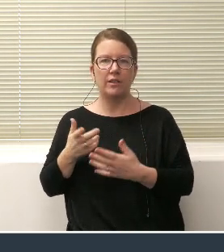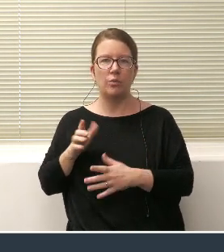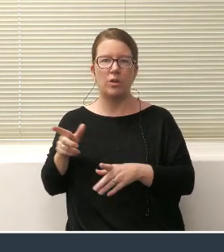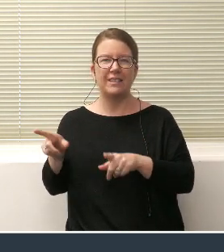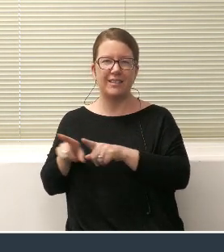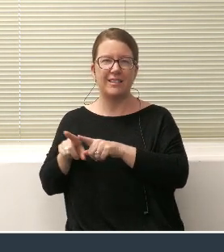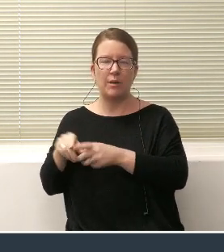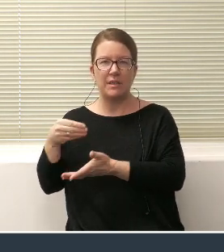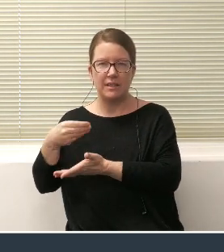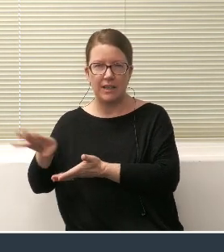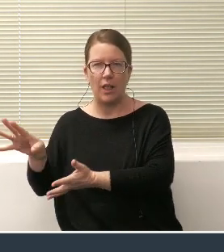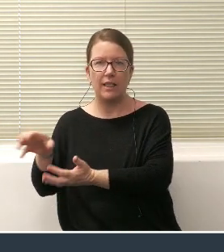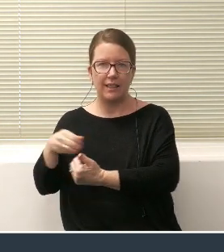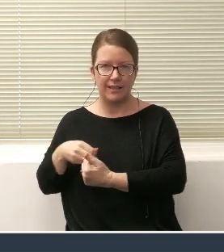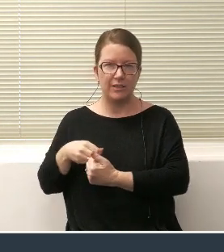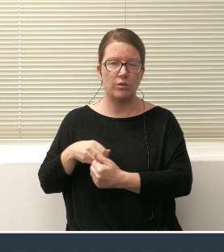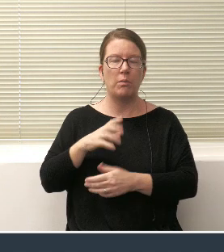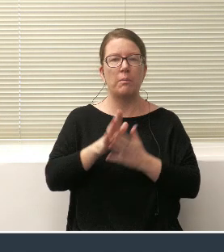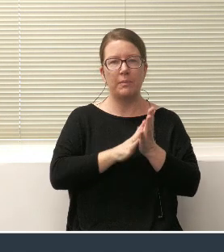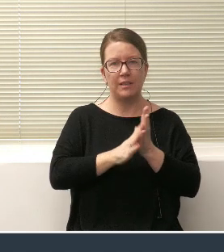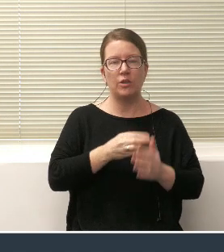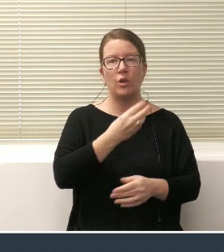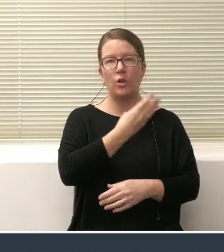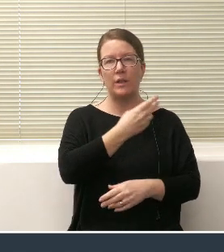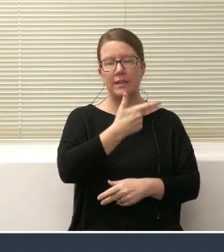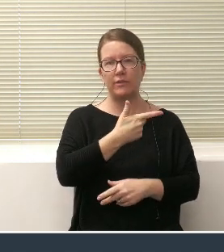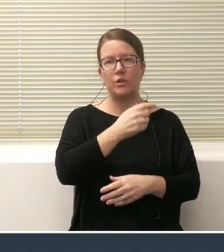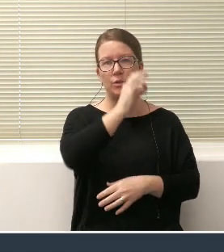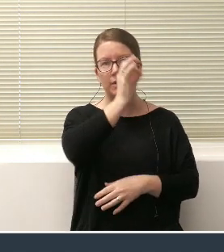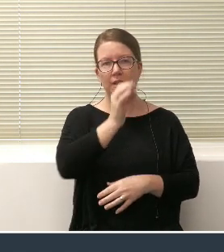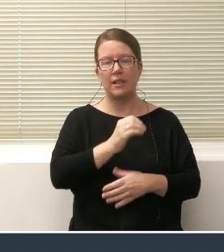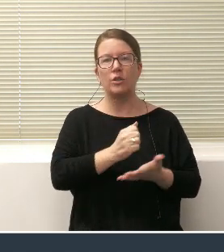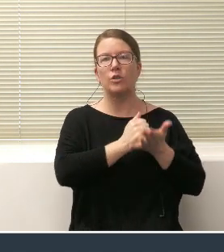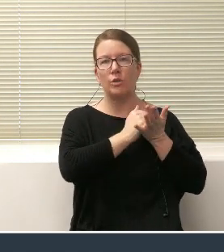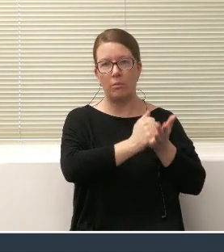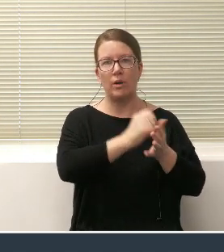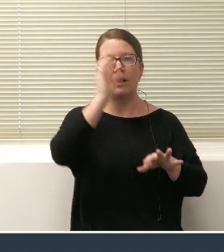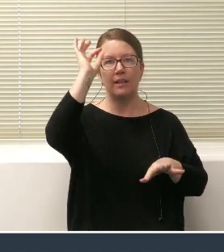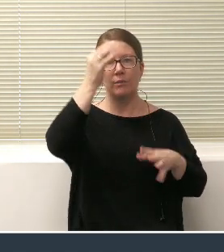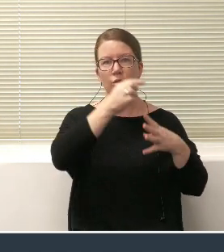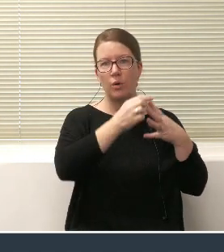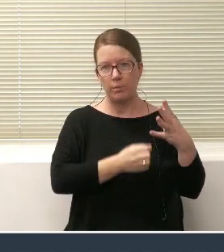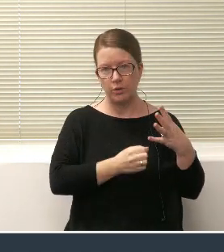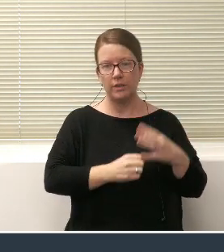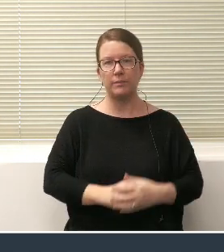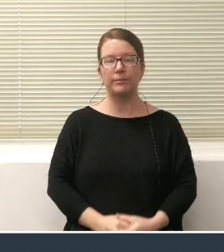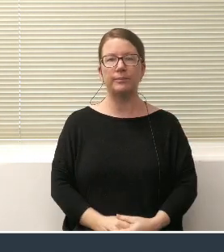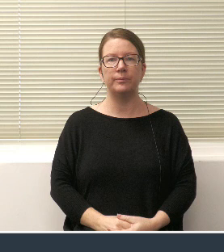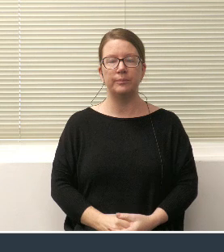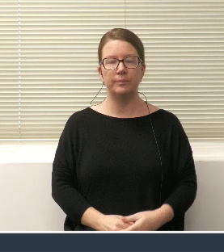approach. So that's 37% support of Council's preferred option when taking into account those that didn't answer the